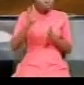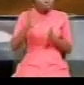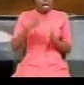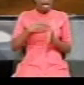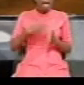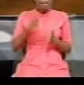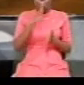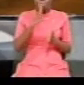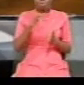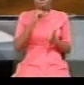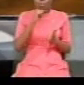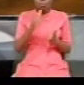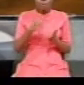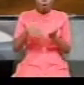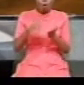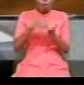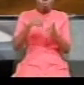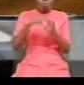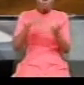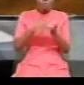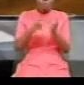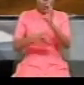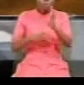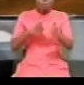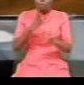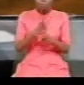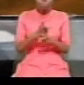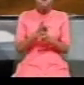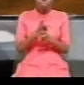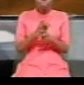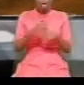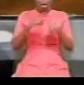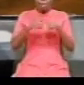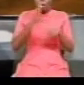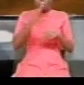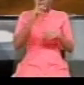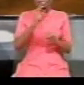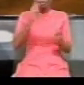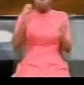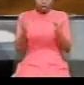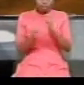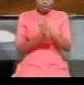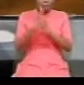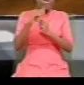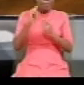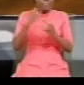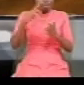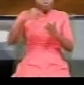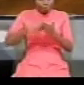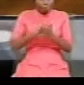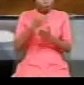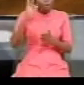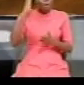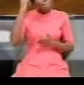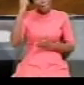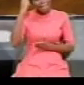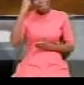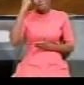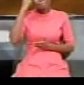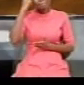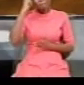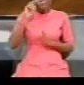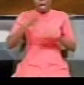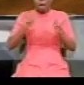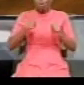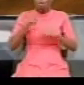be not conformed to this world, but be transformed by renewing your mind. How